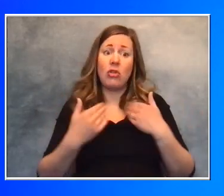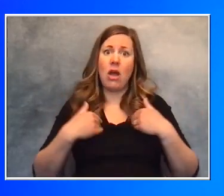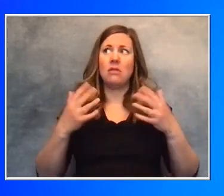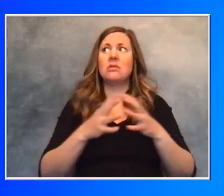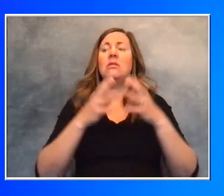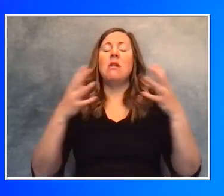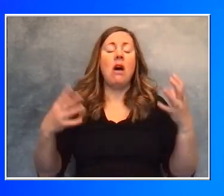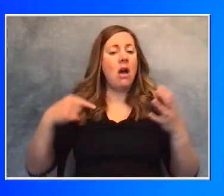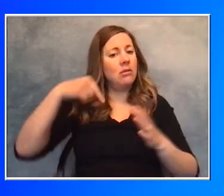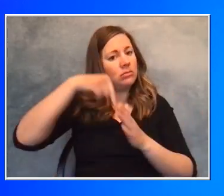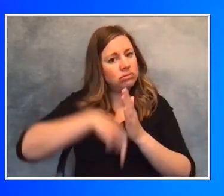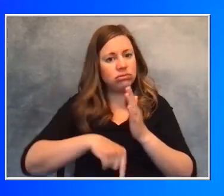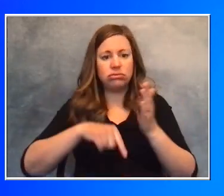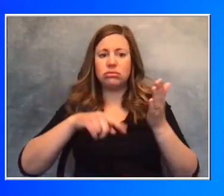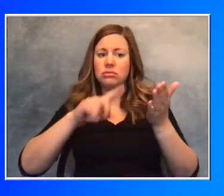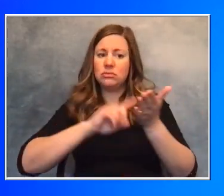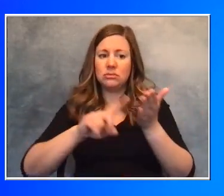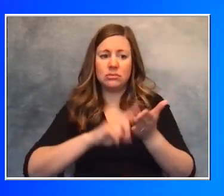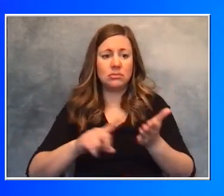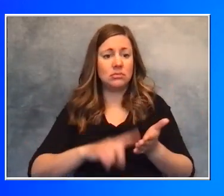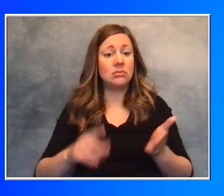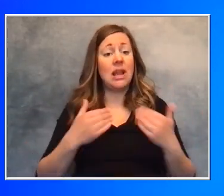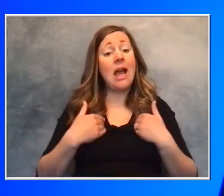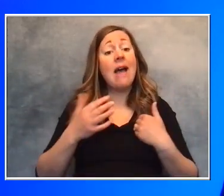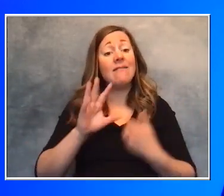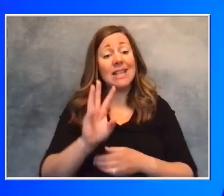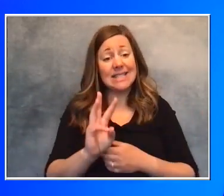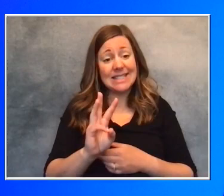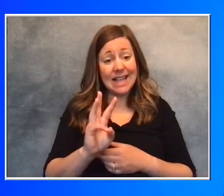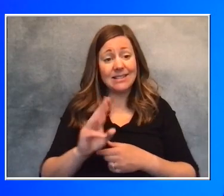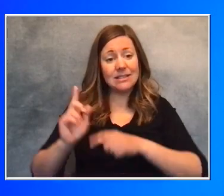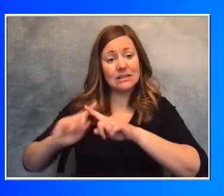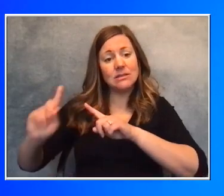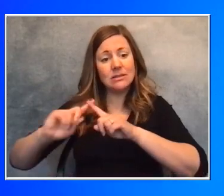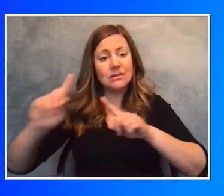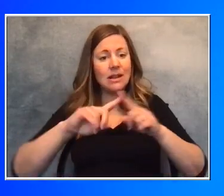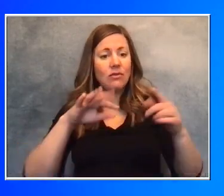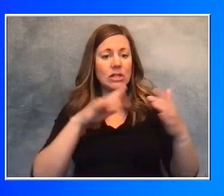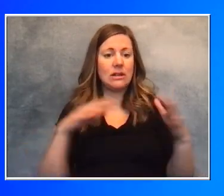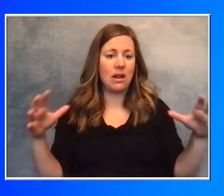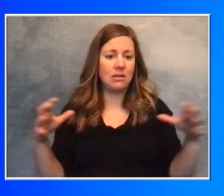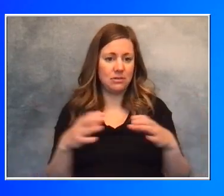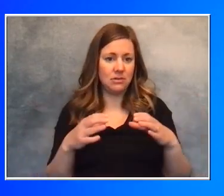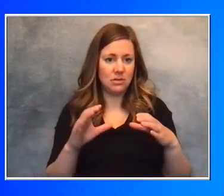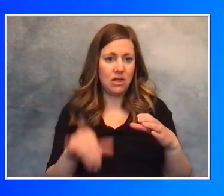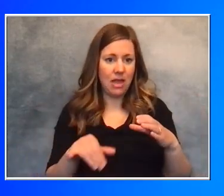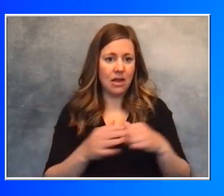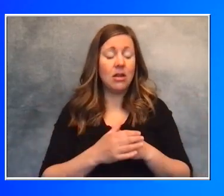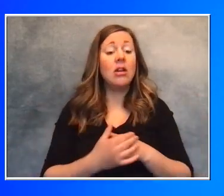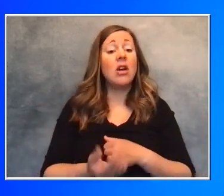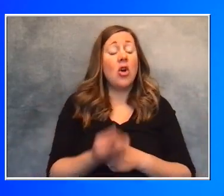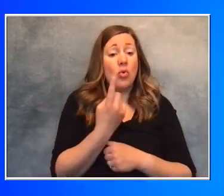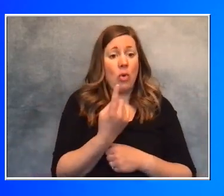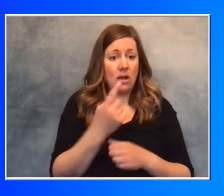is not one study. It's actually a collection of 6 different studies. But one of the biggest one is this longitudinal